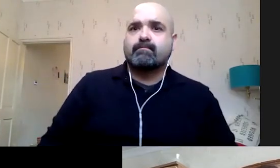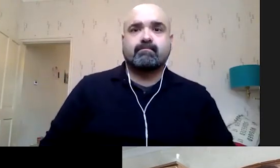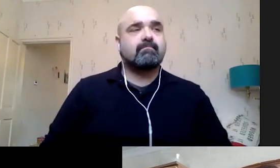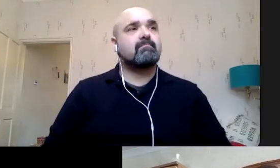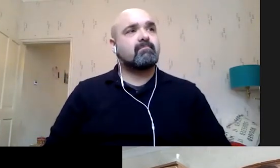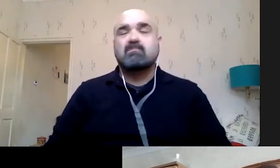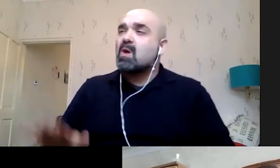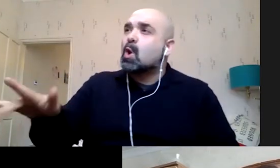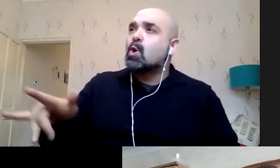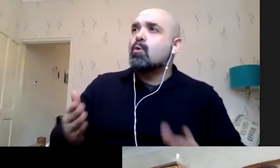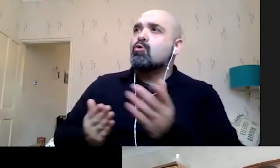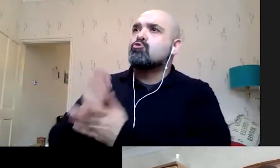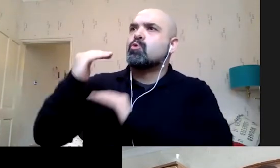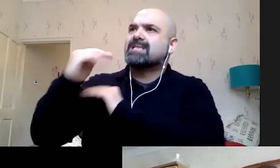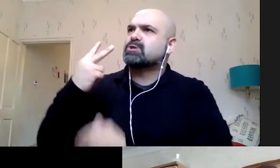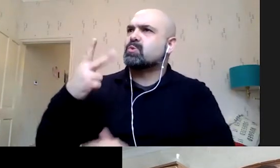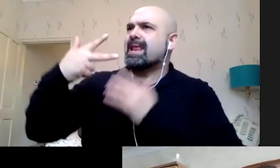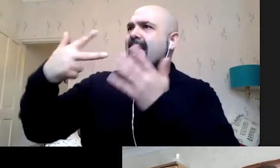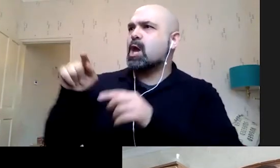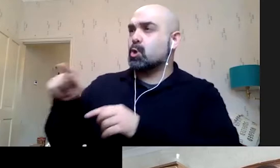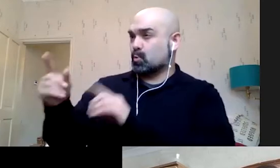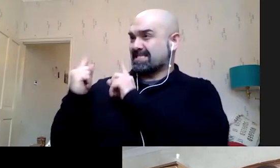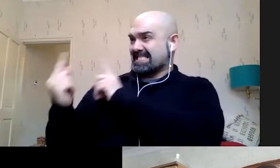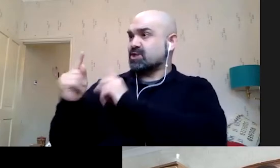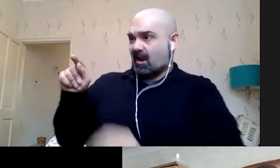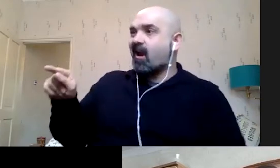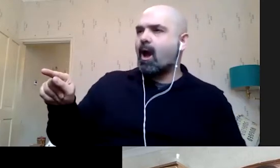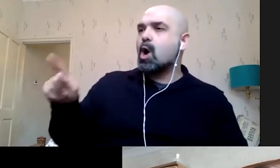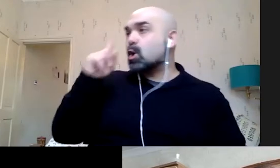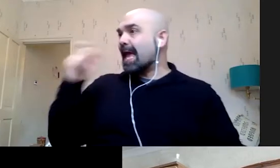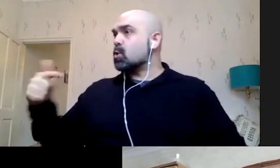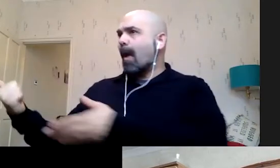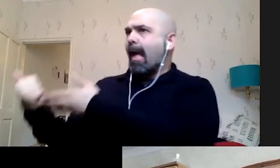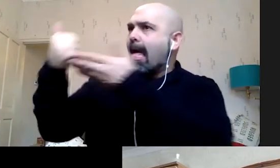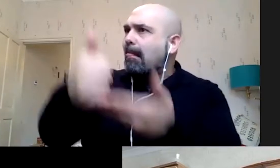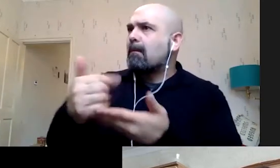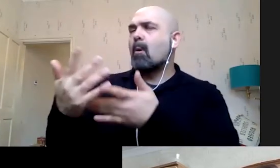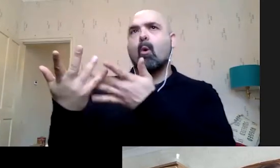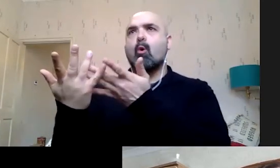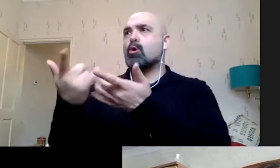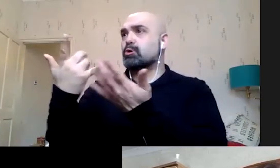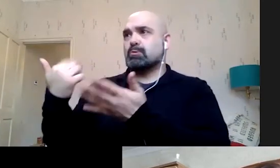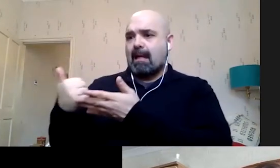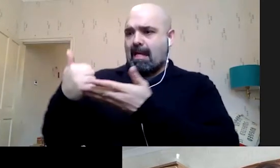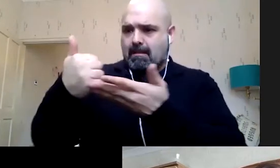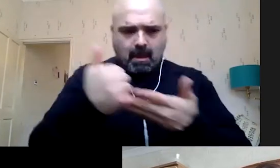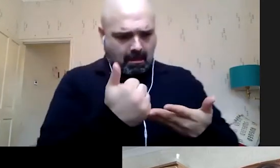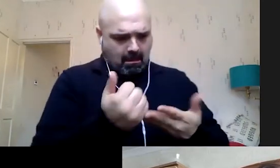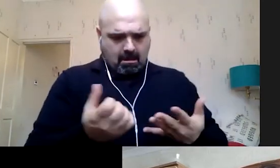teacher during Section 28, were you in the position to do anything to help, or were you helpless? Did you feel